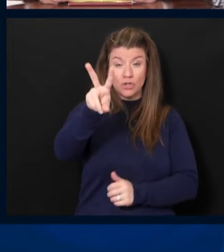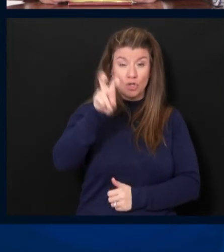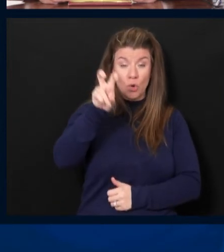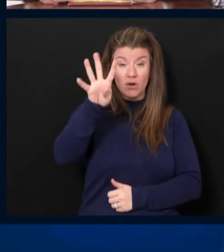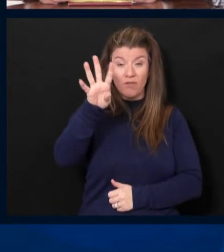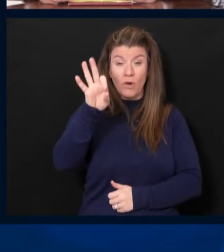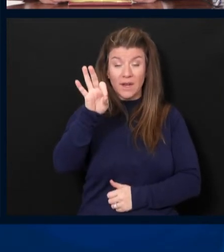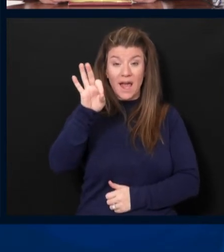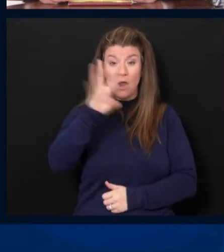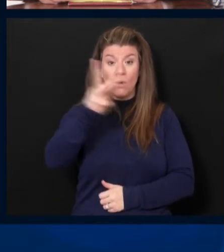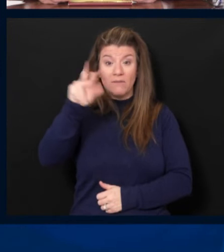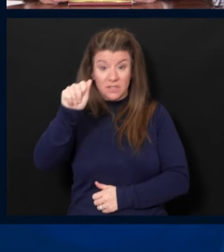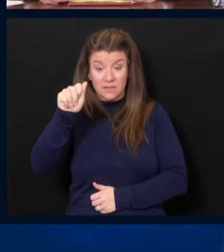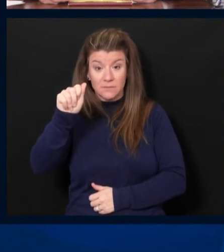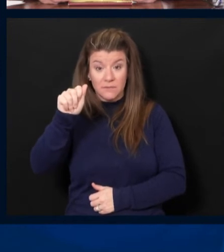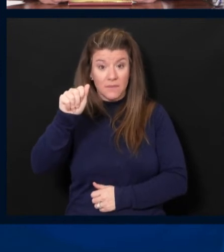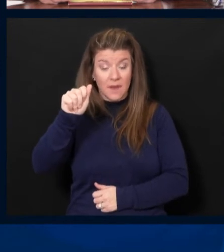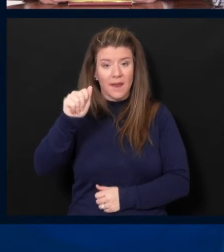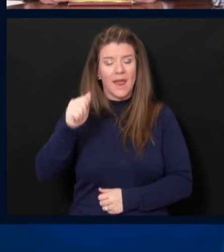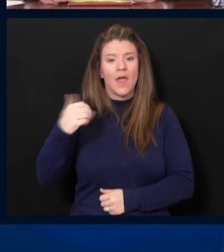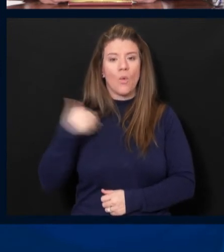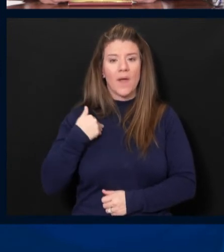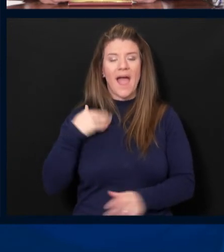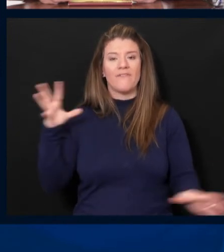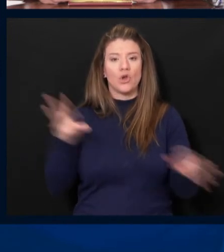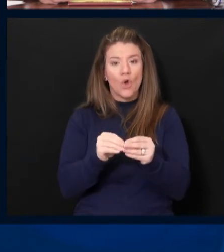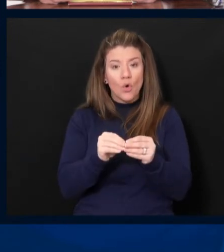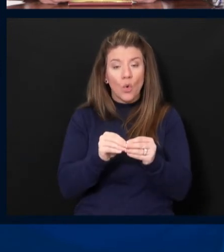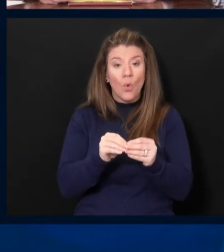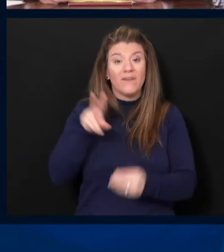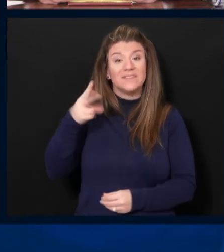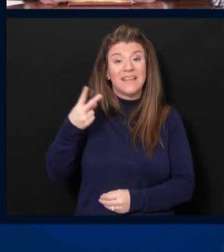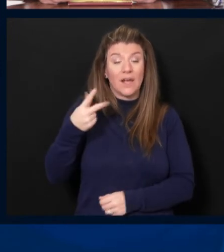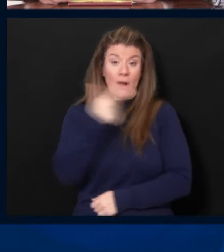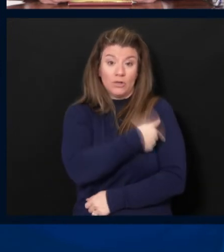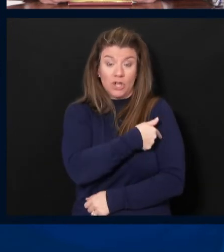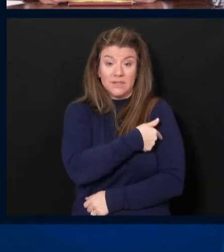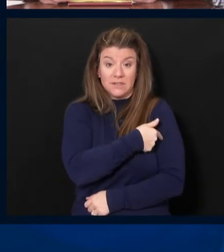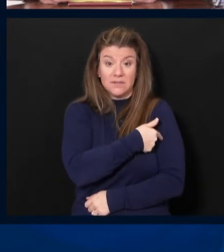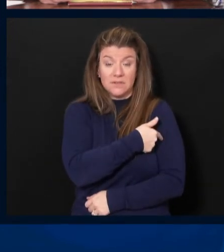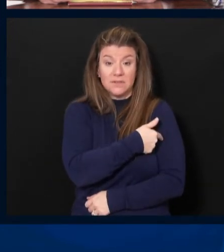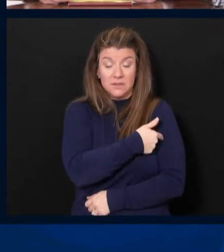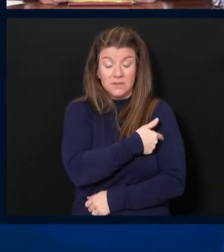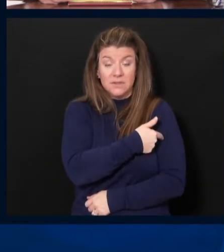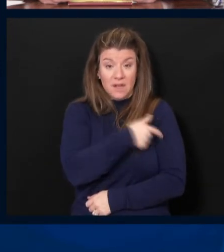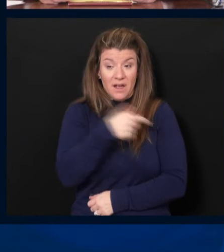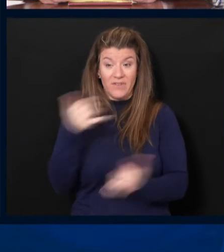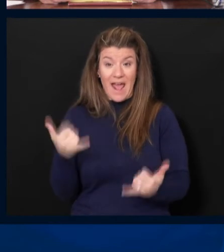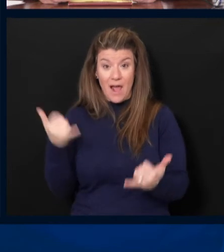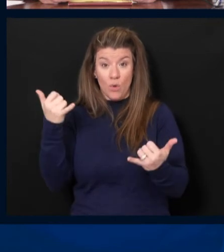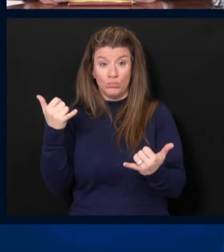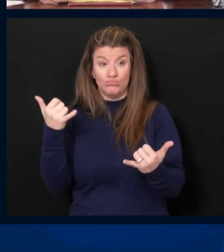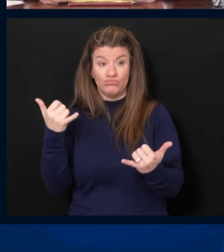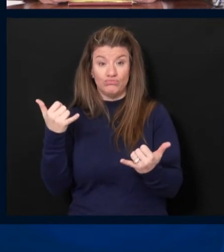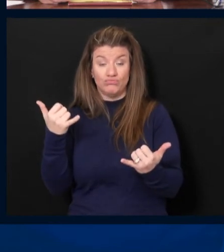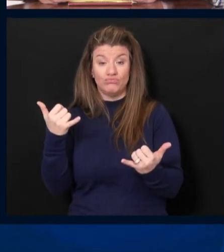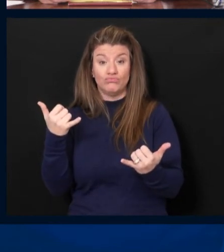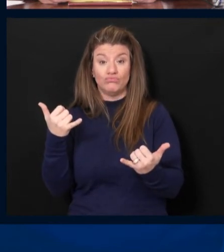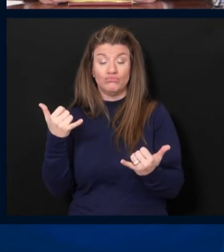413,249 West Virginians, and we have got a total of second round shots in arms of